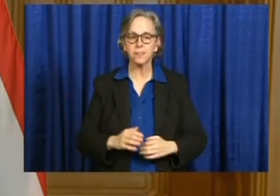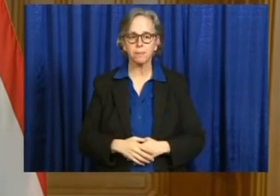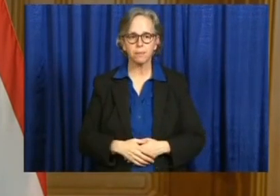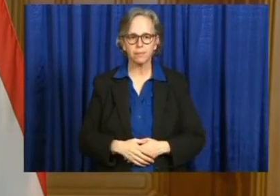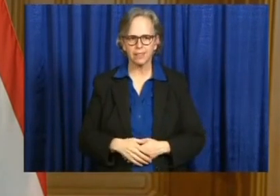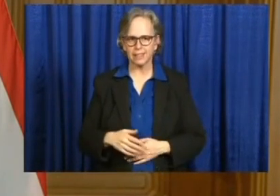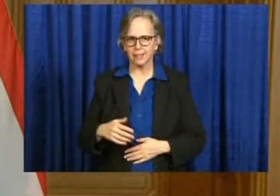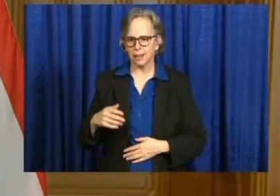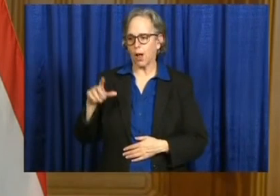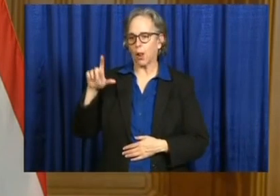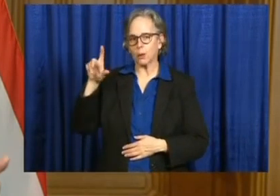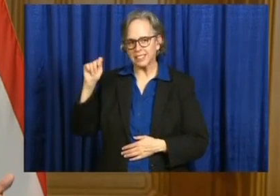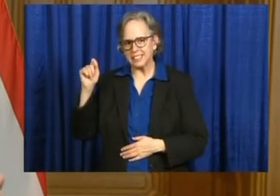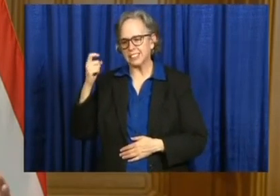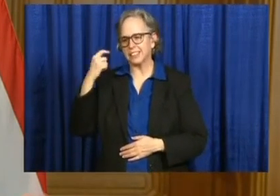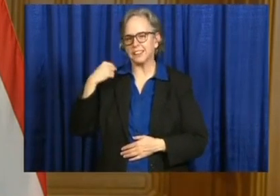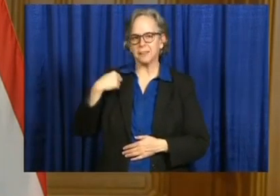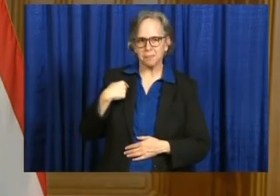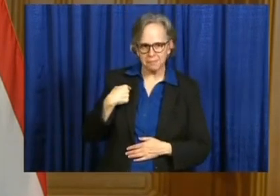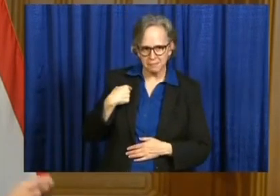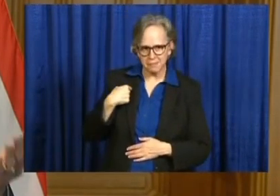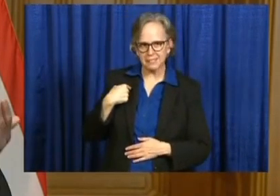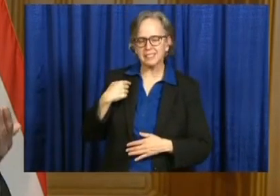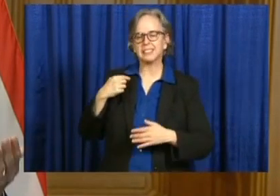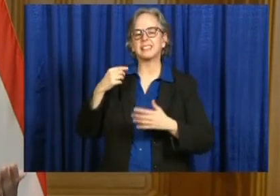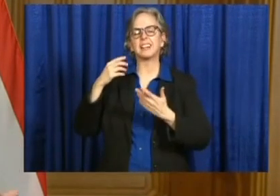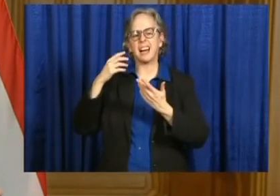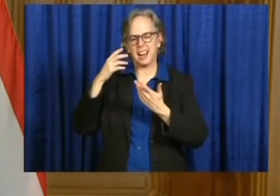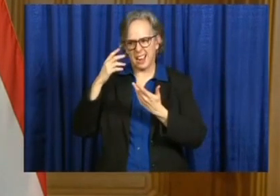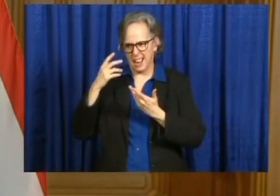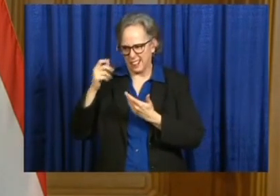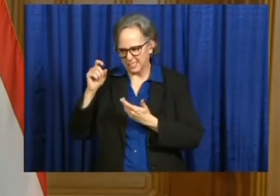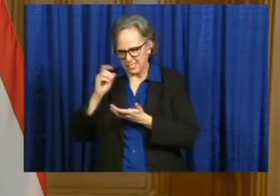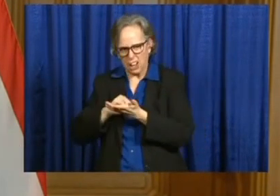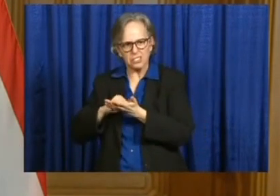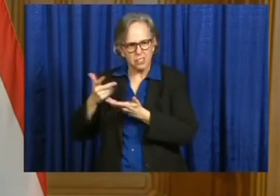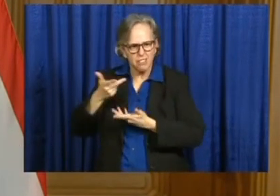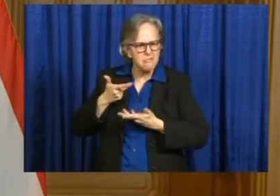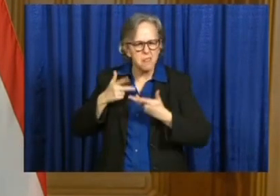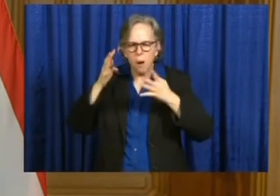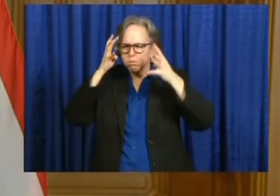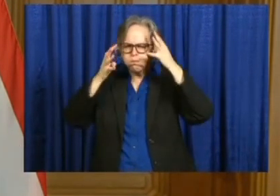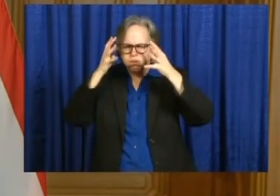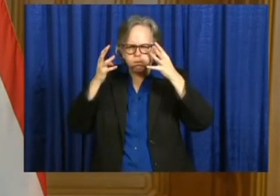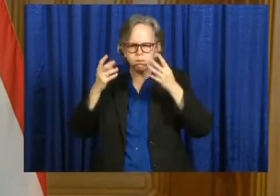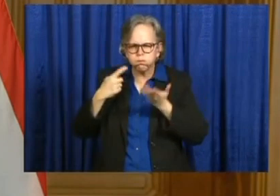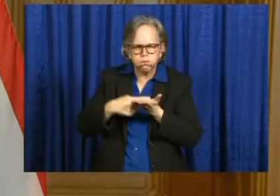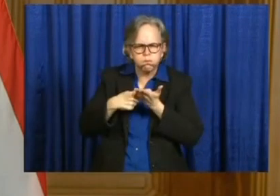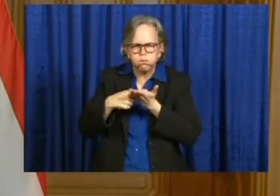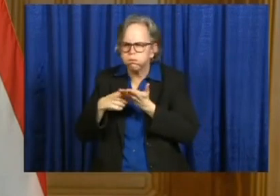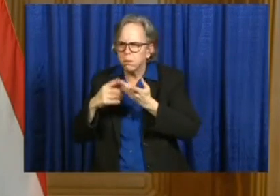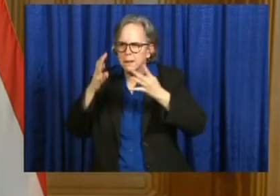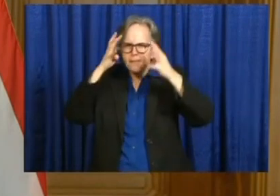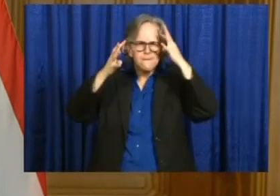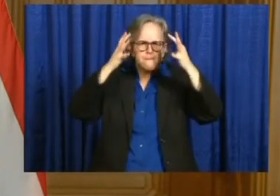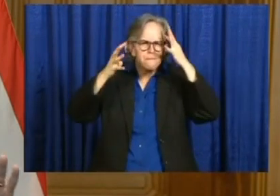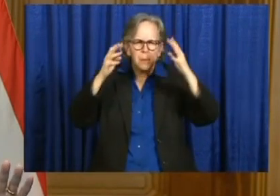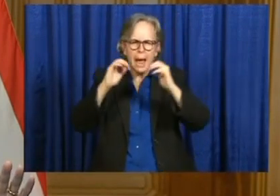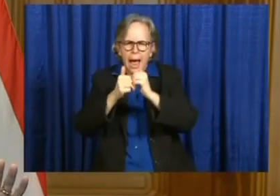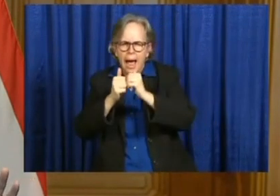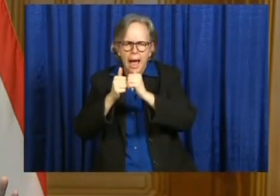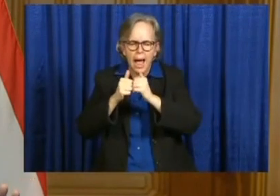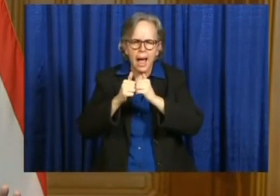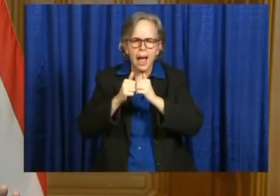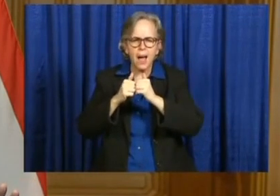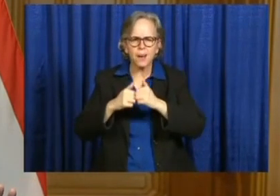companies that are trying to produce different things, and we're going to continue to see that happen. But again, it is another reason why we have to slow